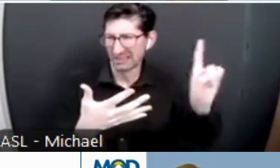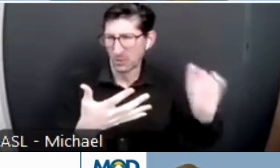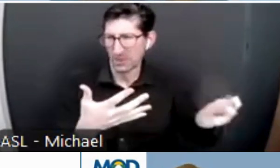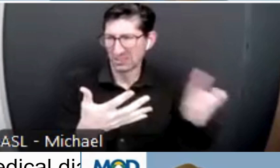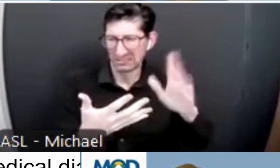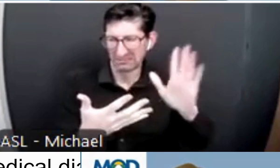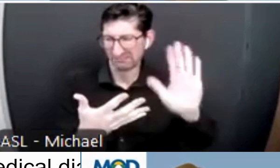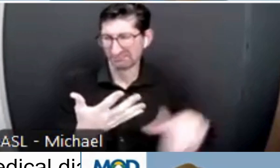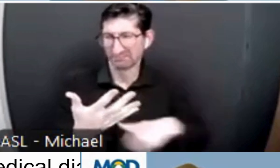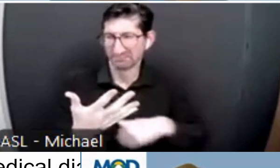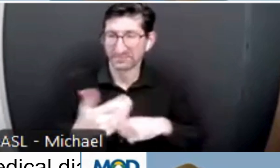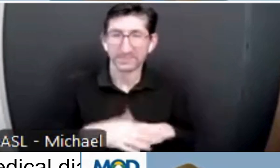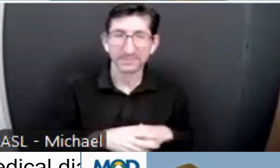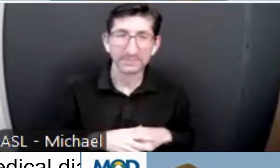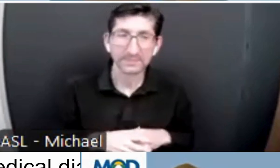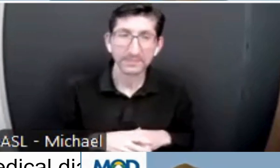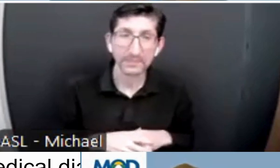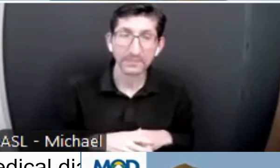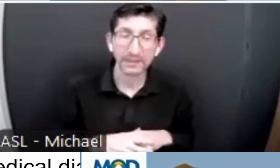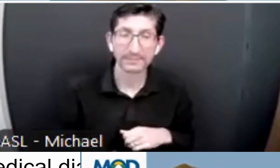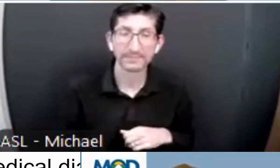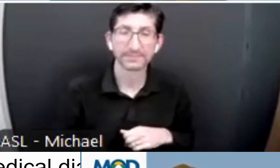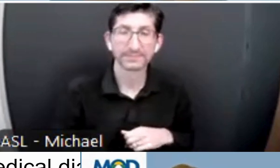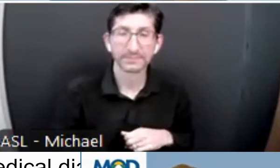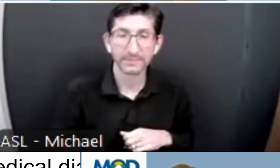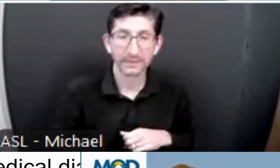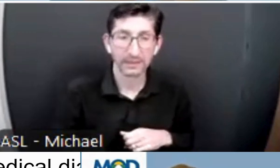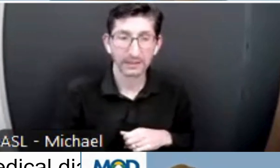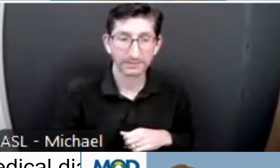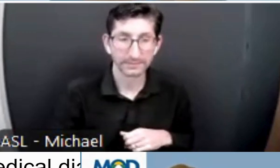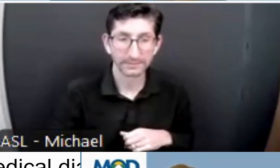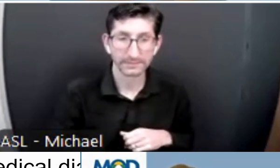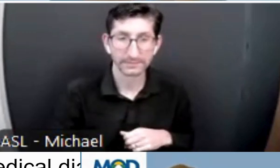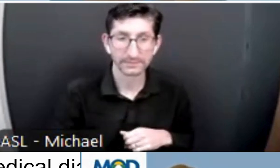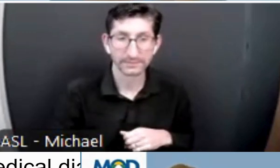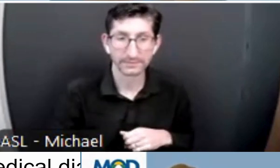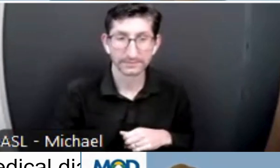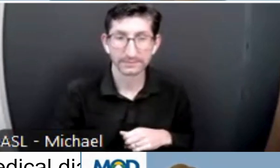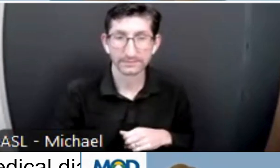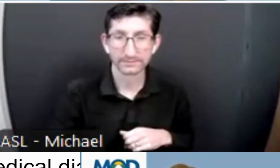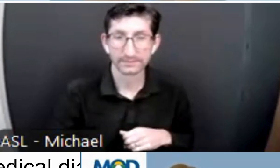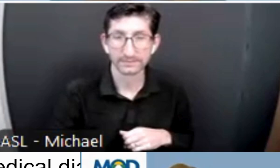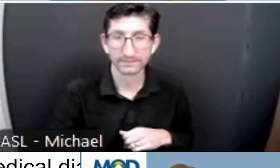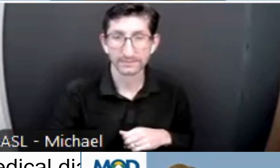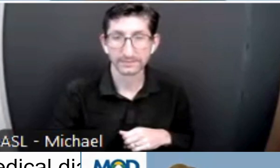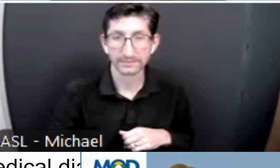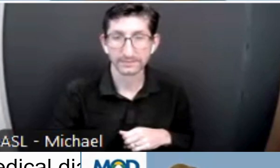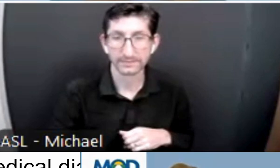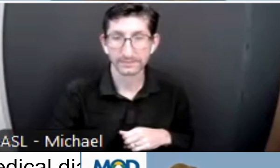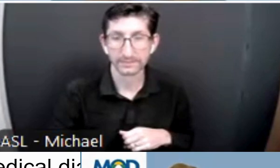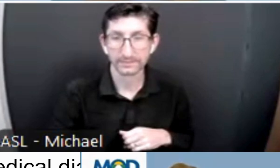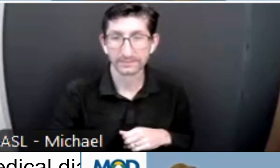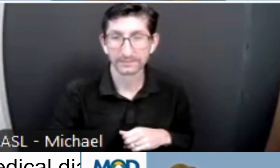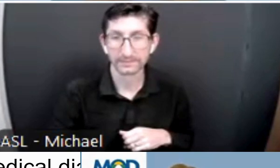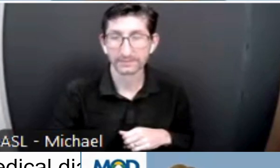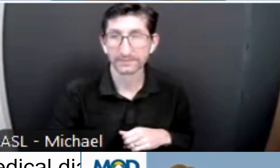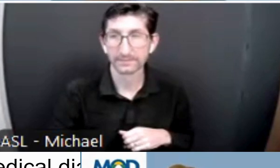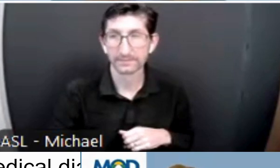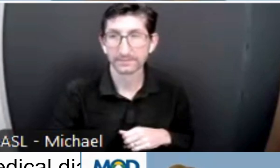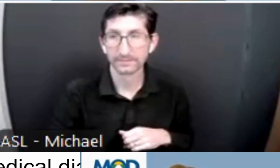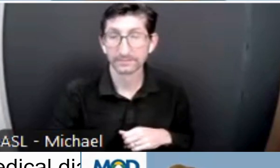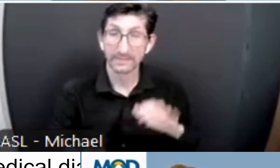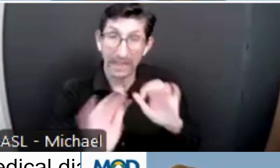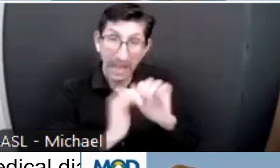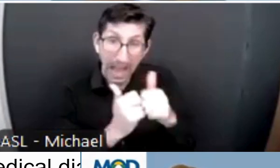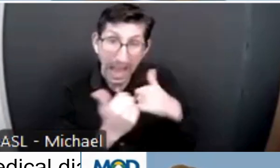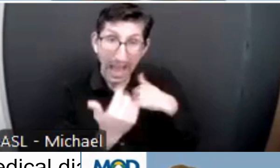So there is no set legal requirement for how you have to write this request, but your housing provider must be able to determine